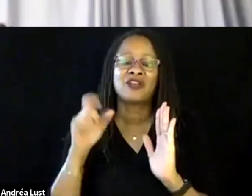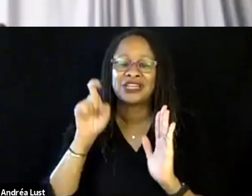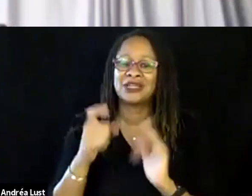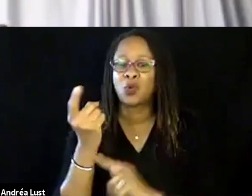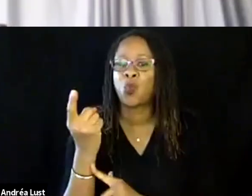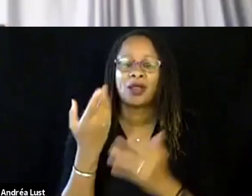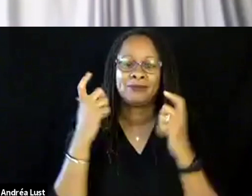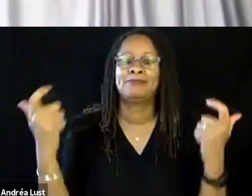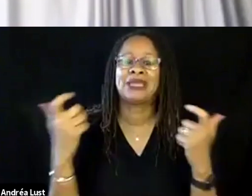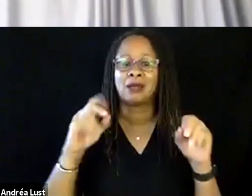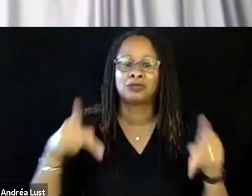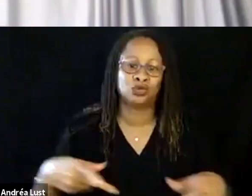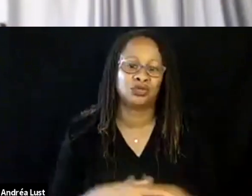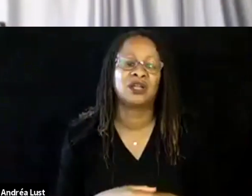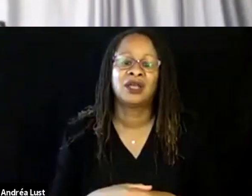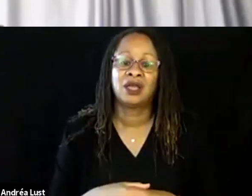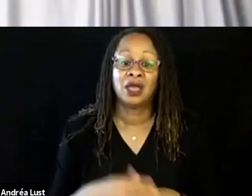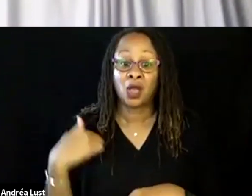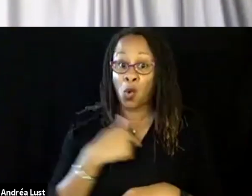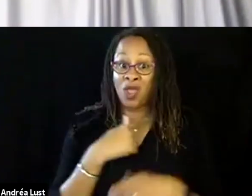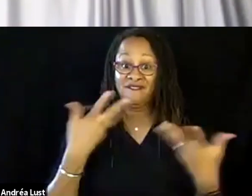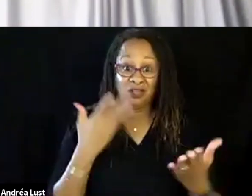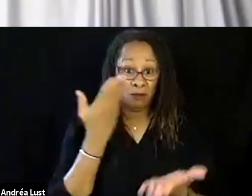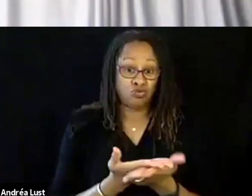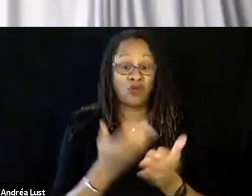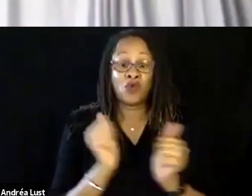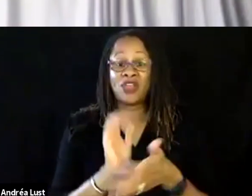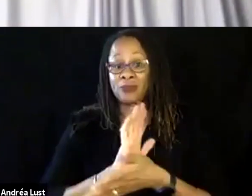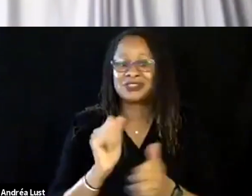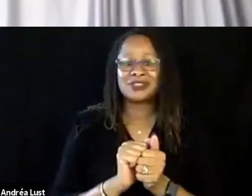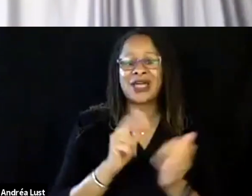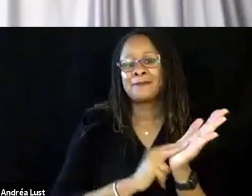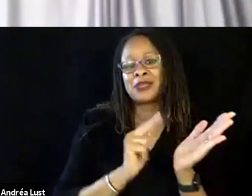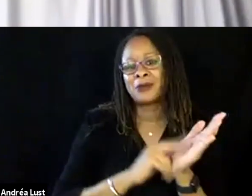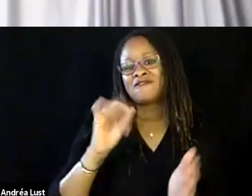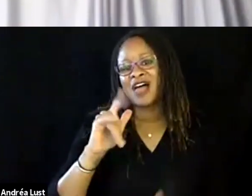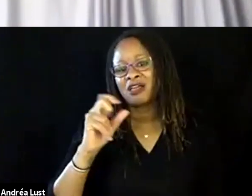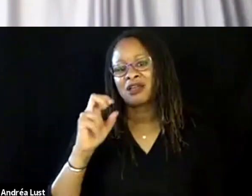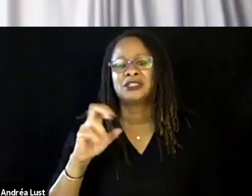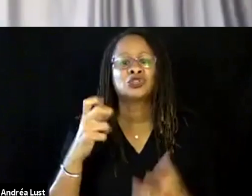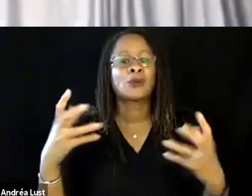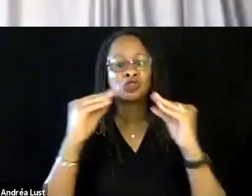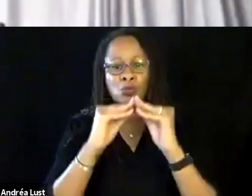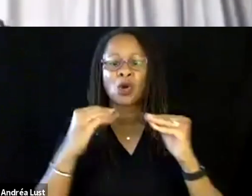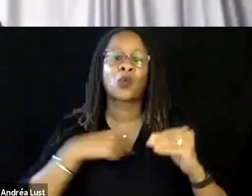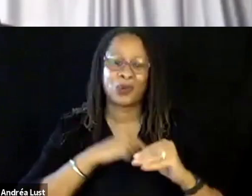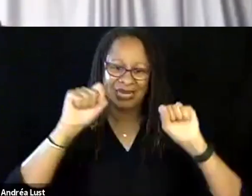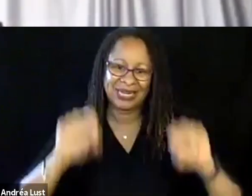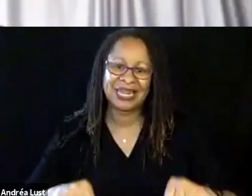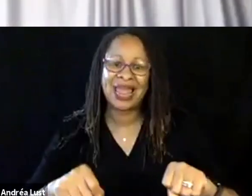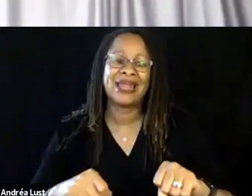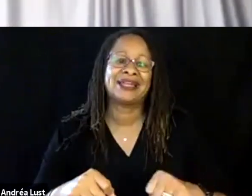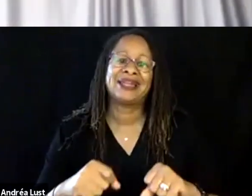one big opportunity. And we've proven with movies like Peanut Butter Falcon and so much more that we can be